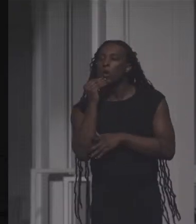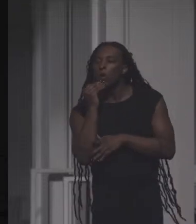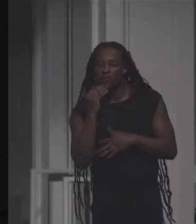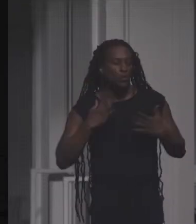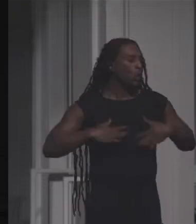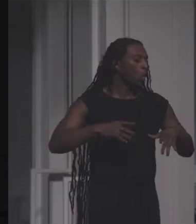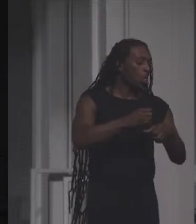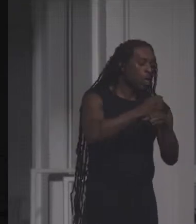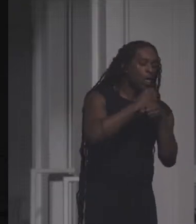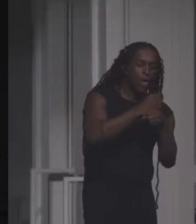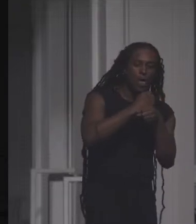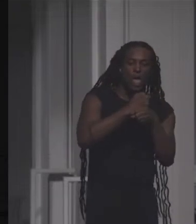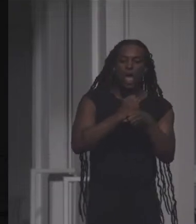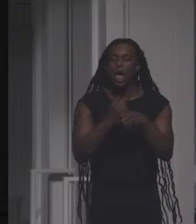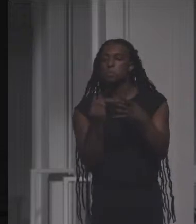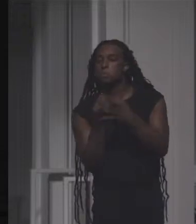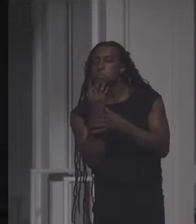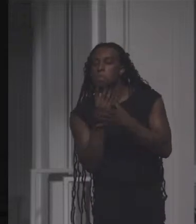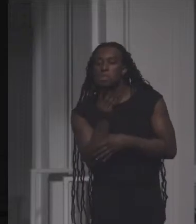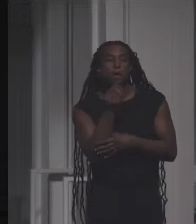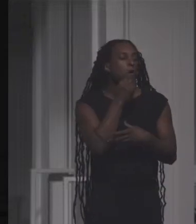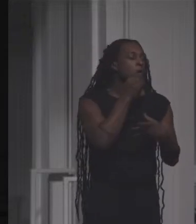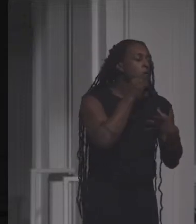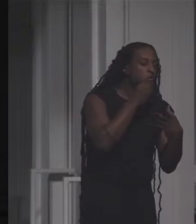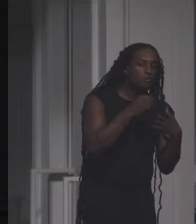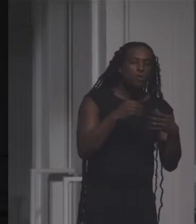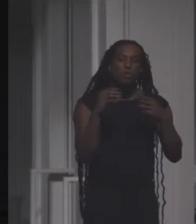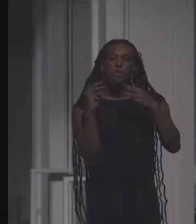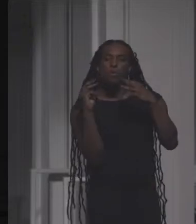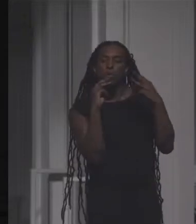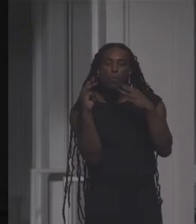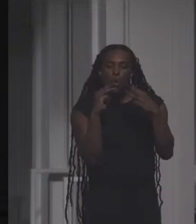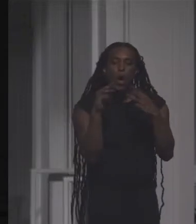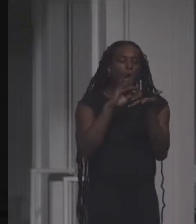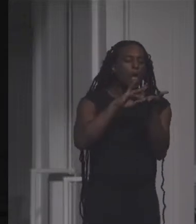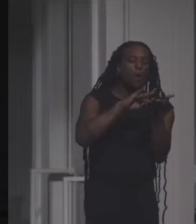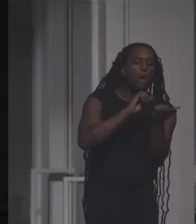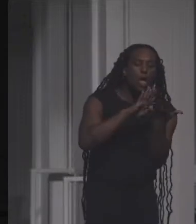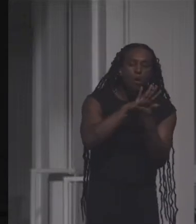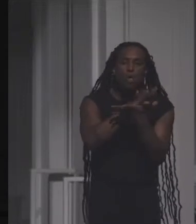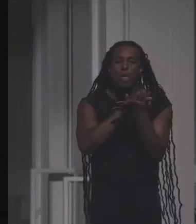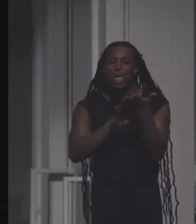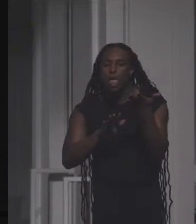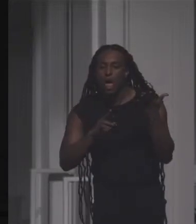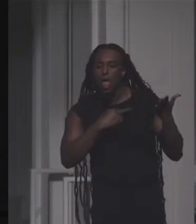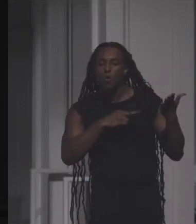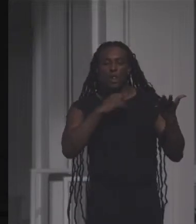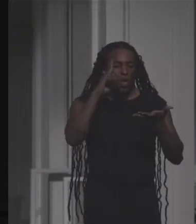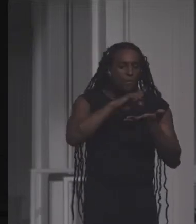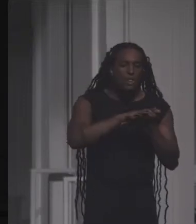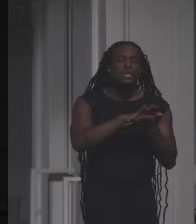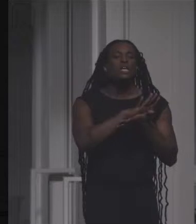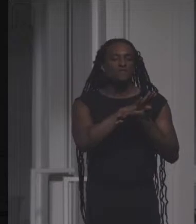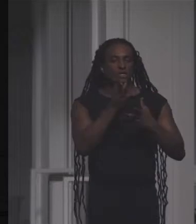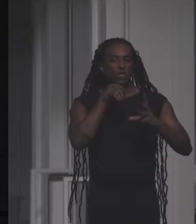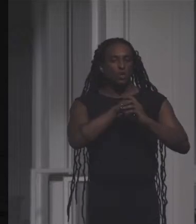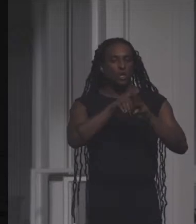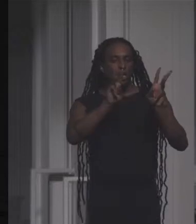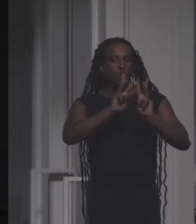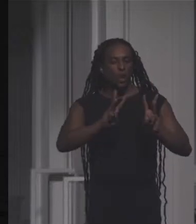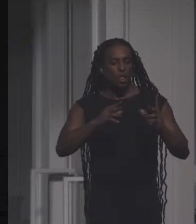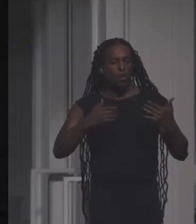production, flora and fauna, weapons and warfare, medical approaches, religious belief, even the weather.